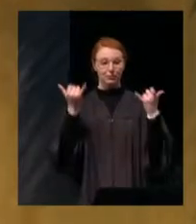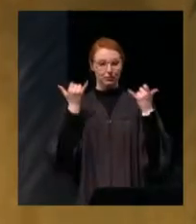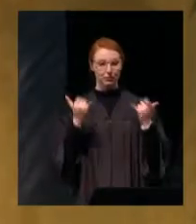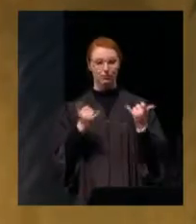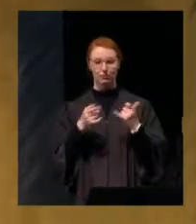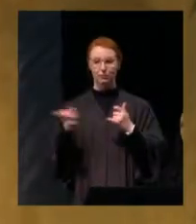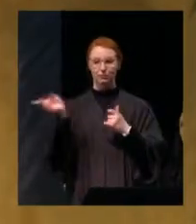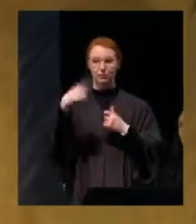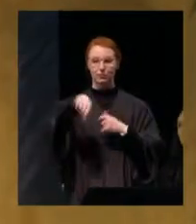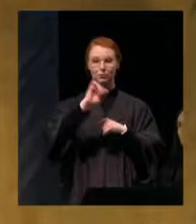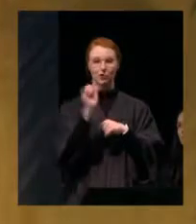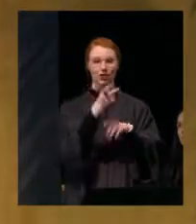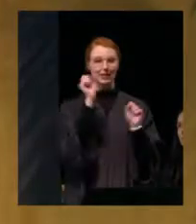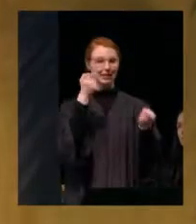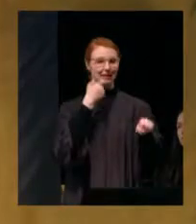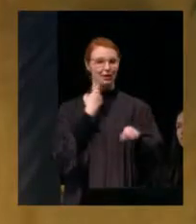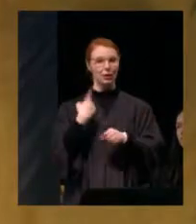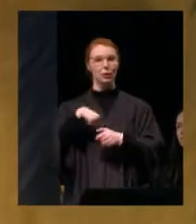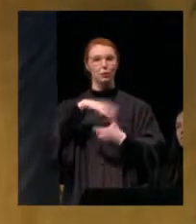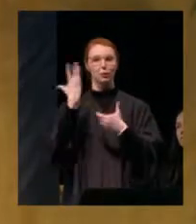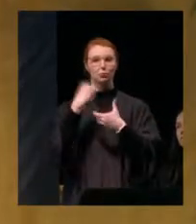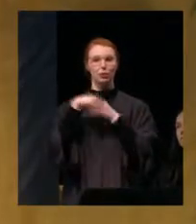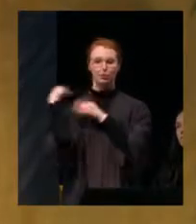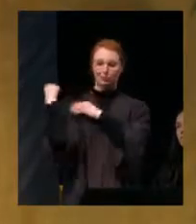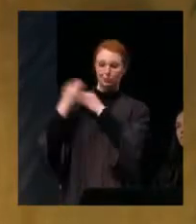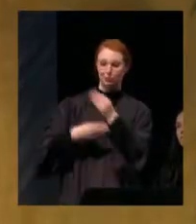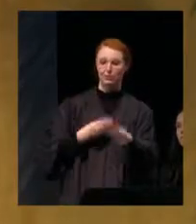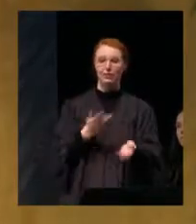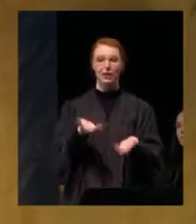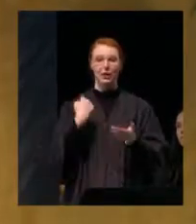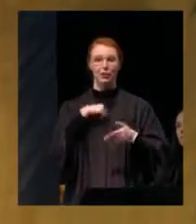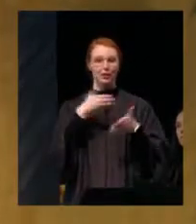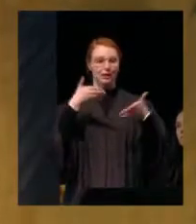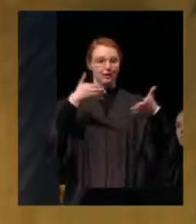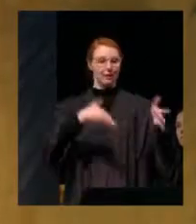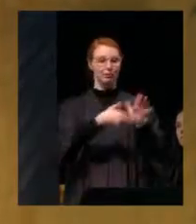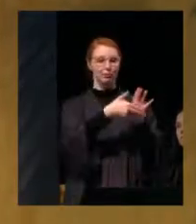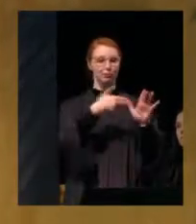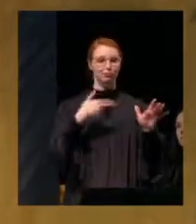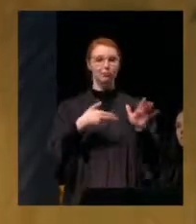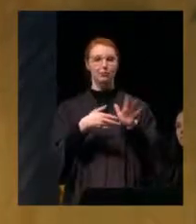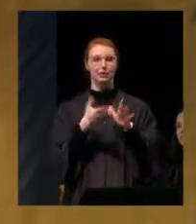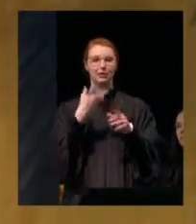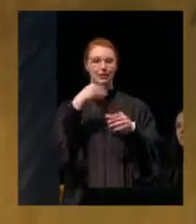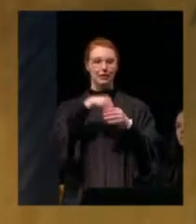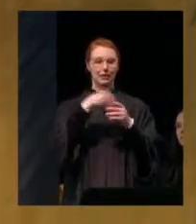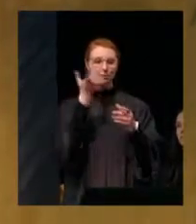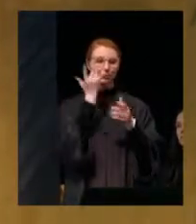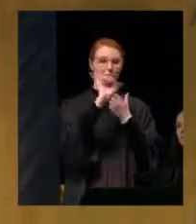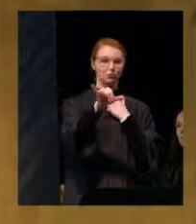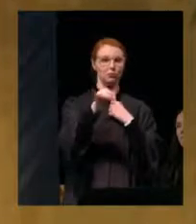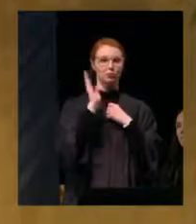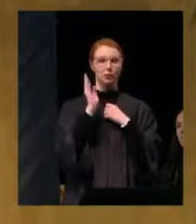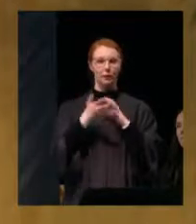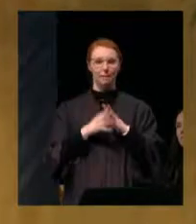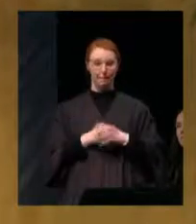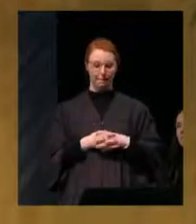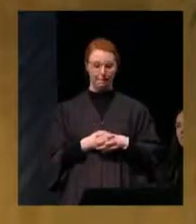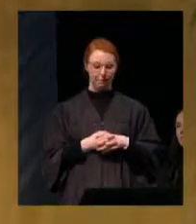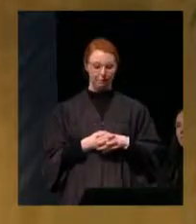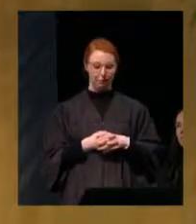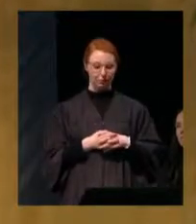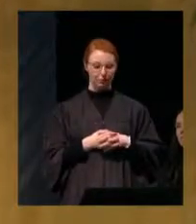all say that we were part of the tradition at Fargo South and have left a legacy that will be held far in the future.